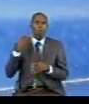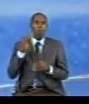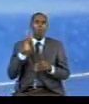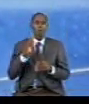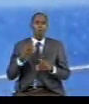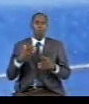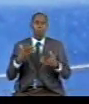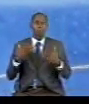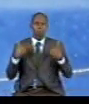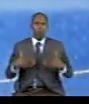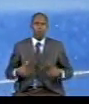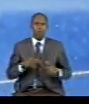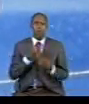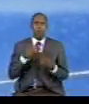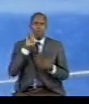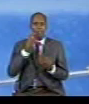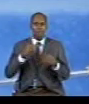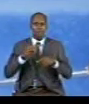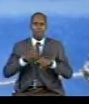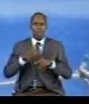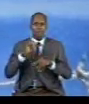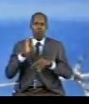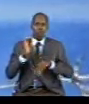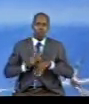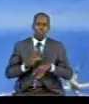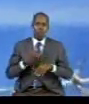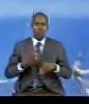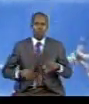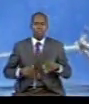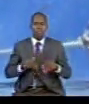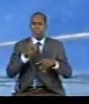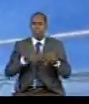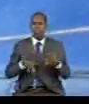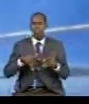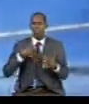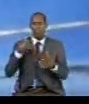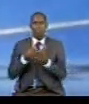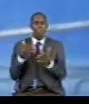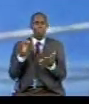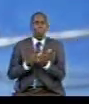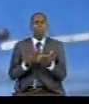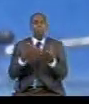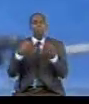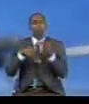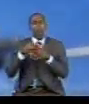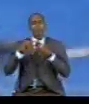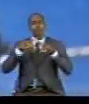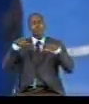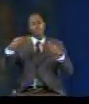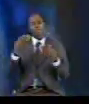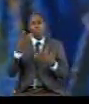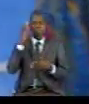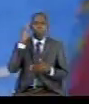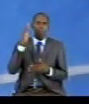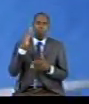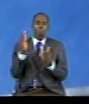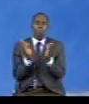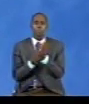hand like this, that you know, the guy say, I will come give God the glory for what he do for me. Praise the Lord. It's gone forever.